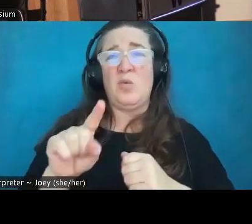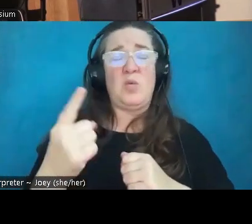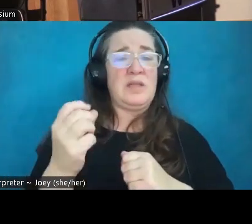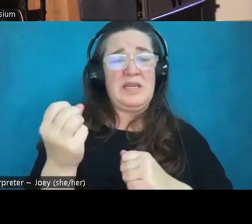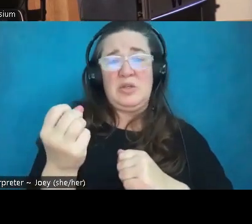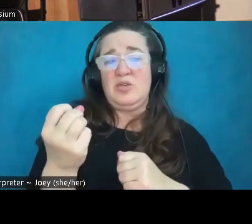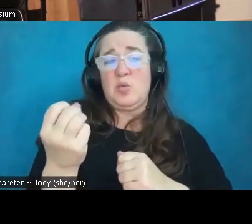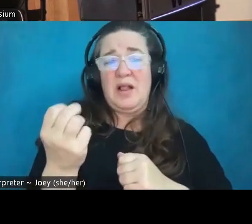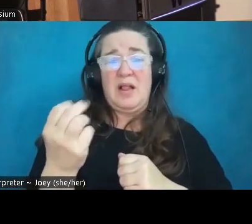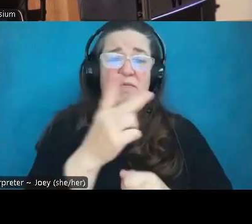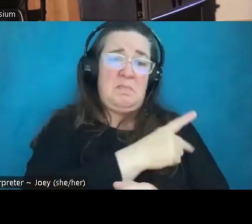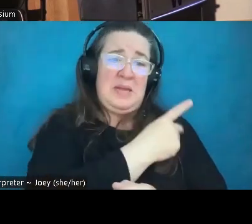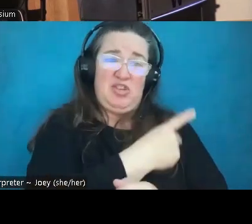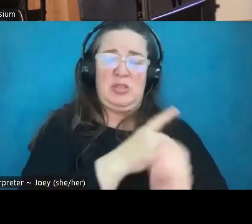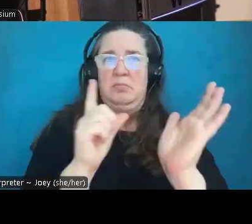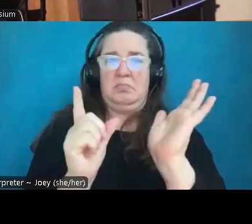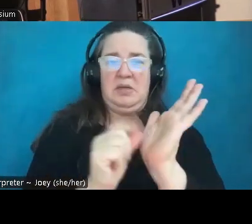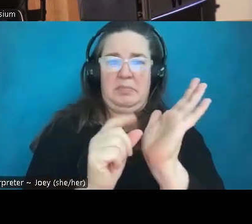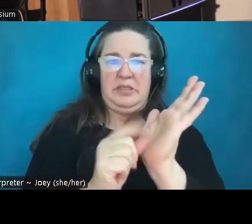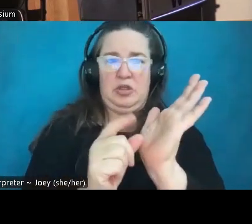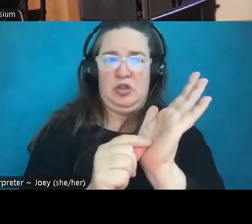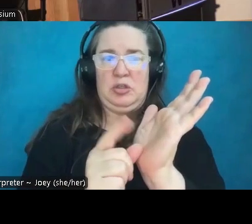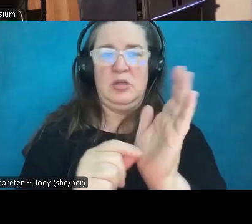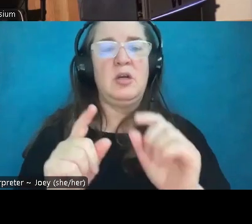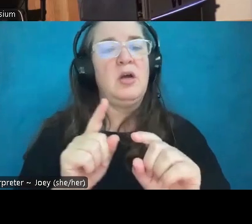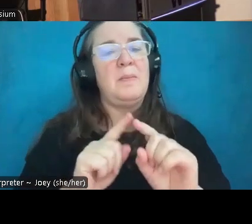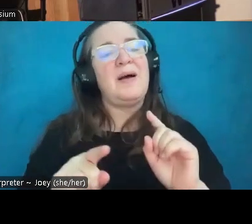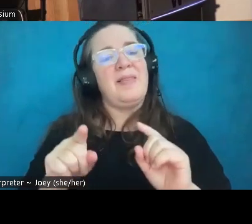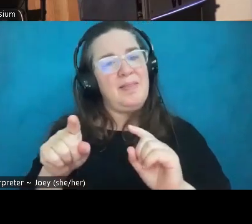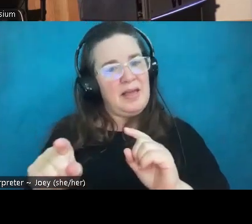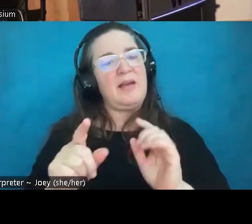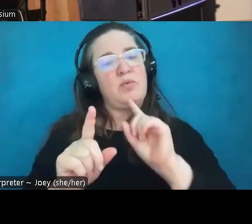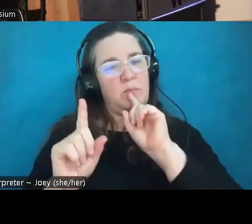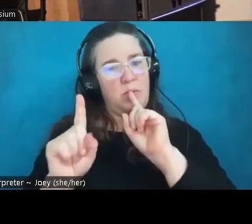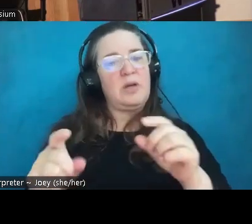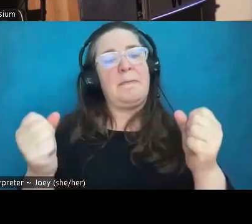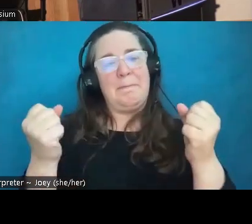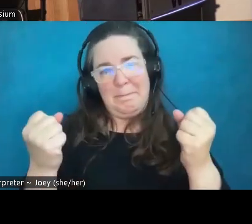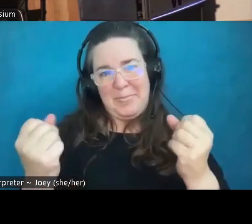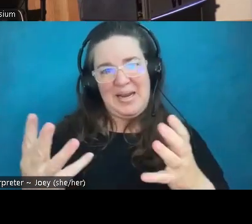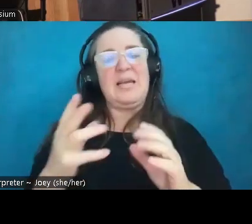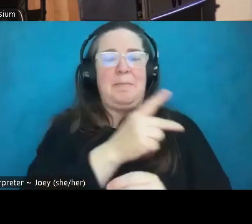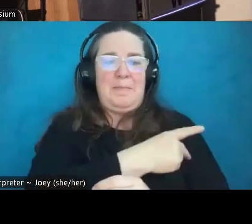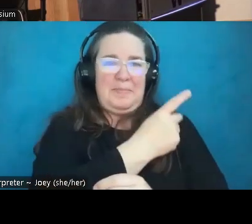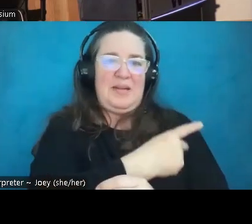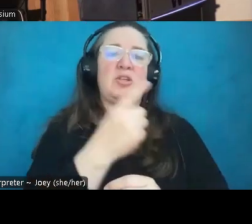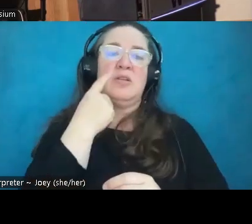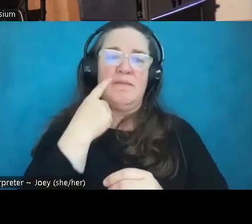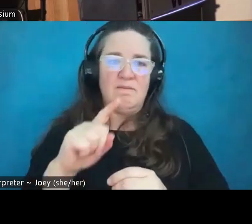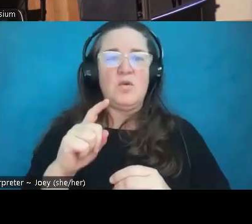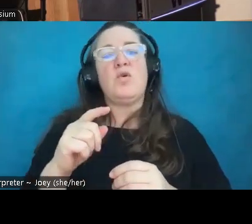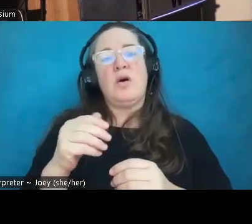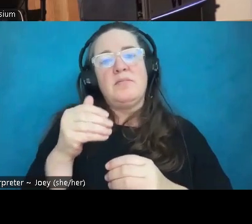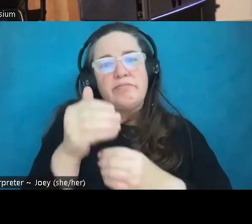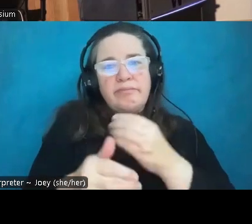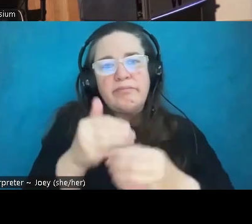bunch of articles on the potential like mechanism of action. So it's interesting because this is an autonomic modulator, right?